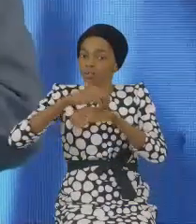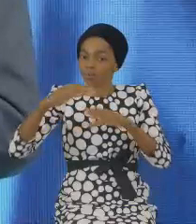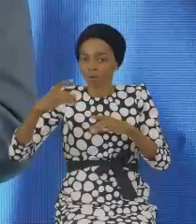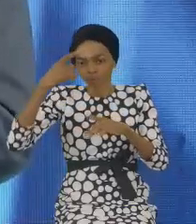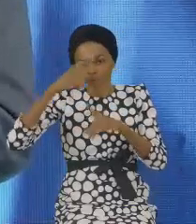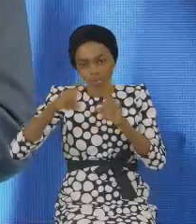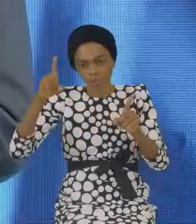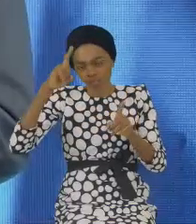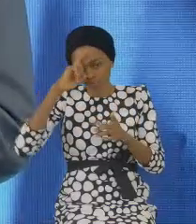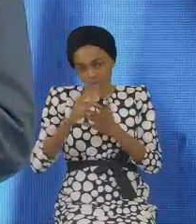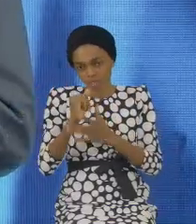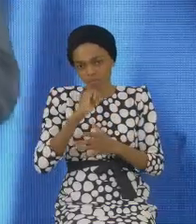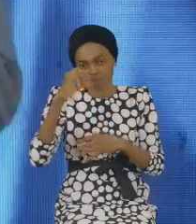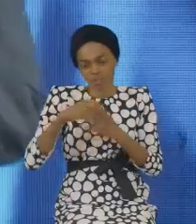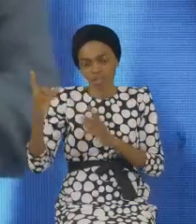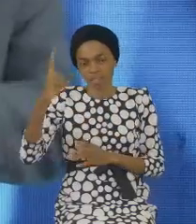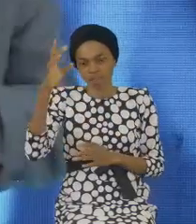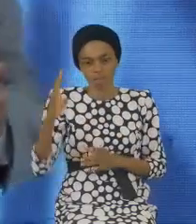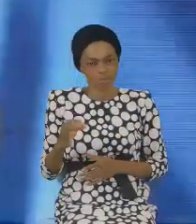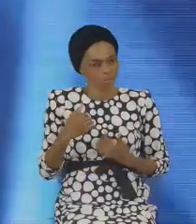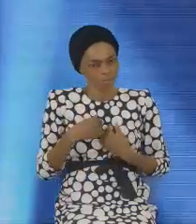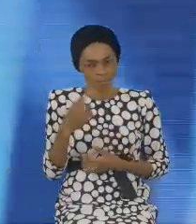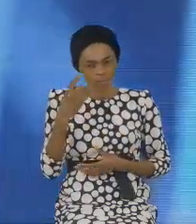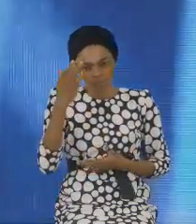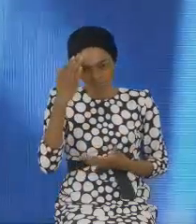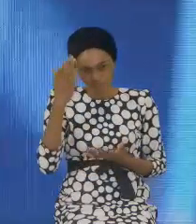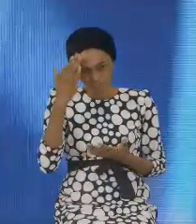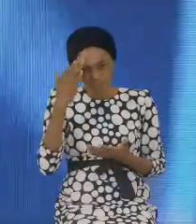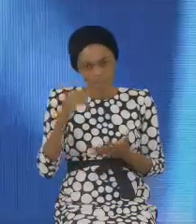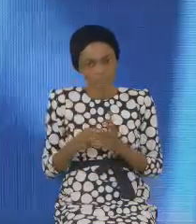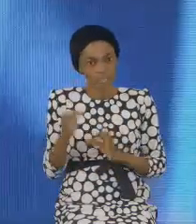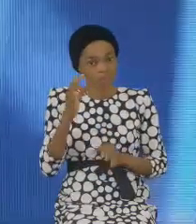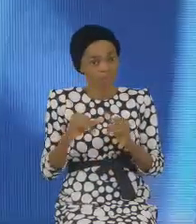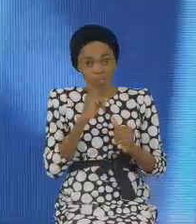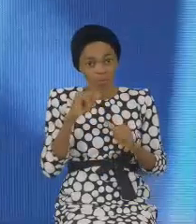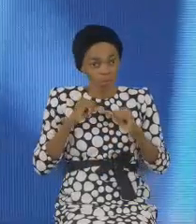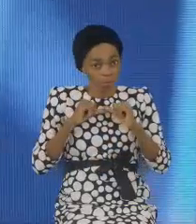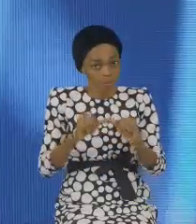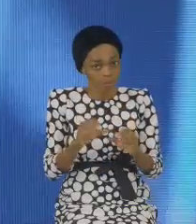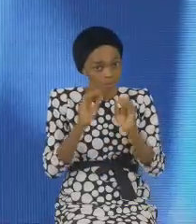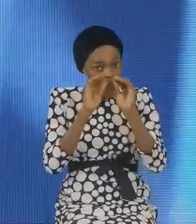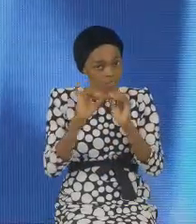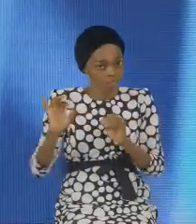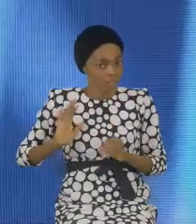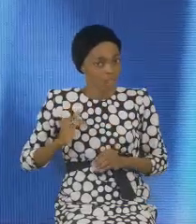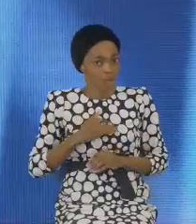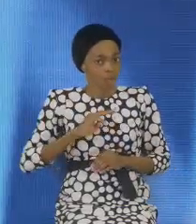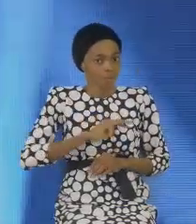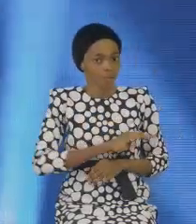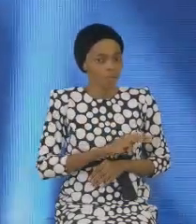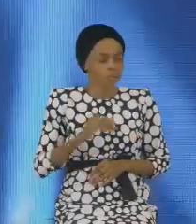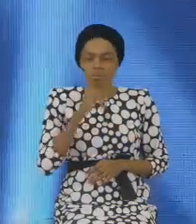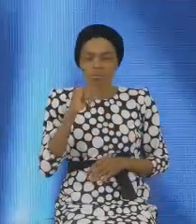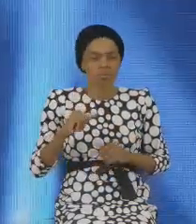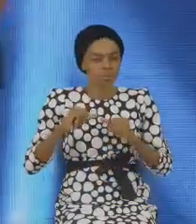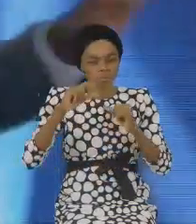not in God. Have you noticed that if we don't keep on teaching our members, they will not believe